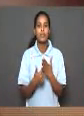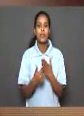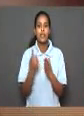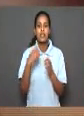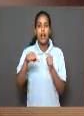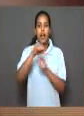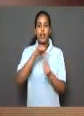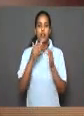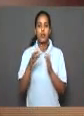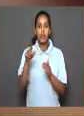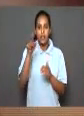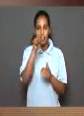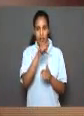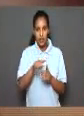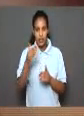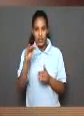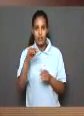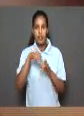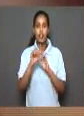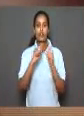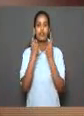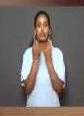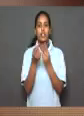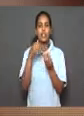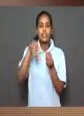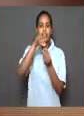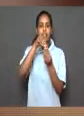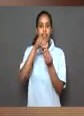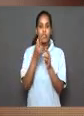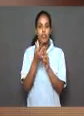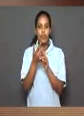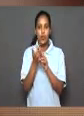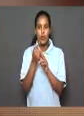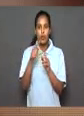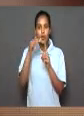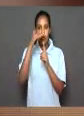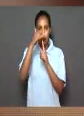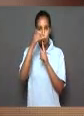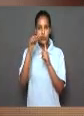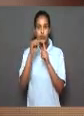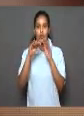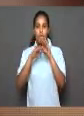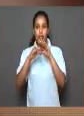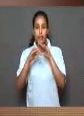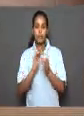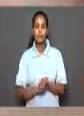Therefore, the atomic radii in groups increase from top to